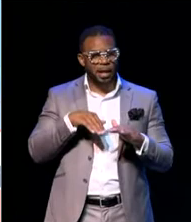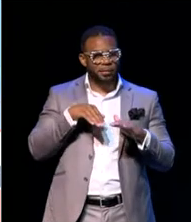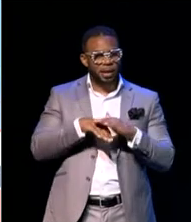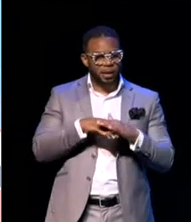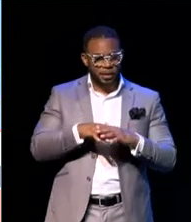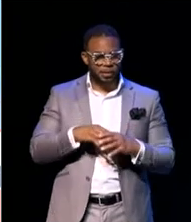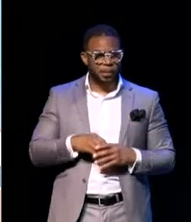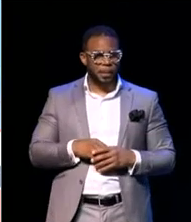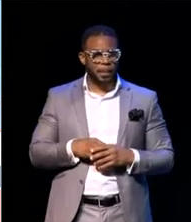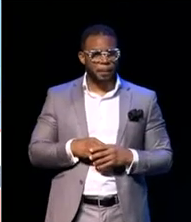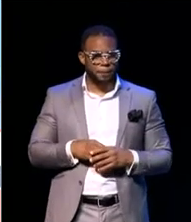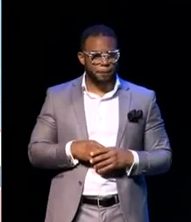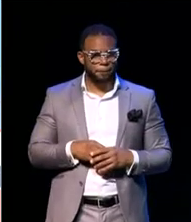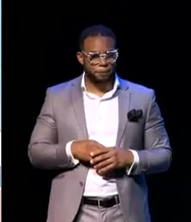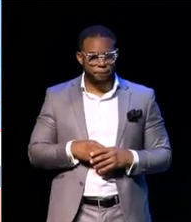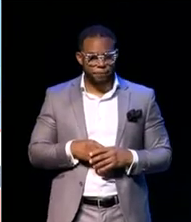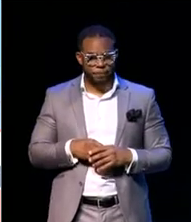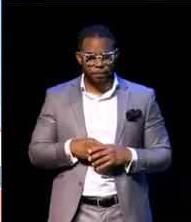the